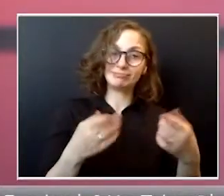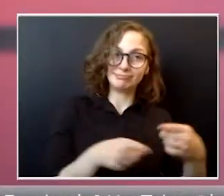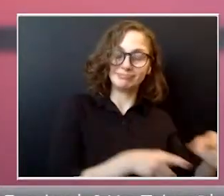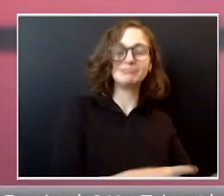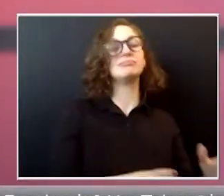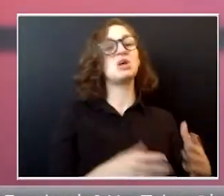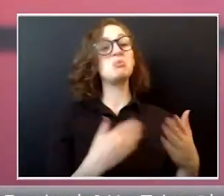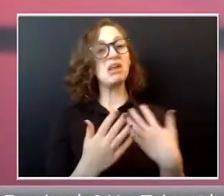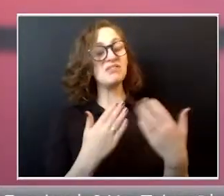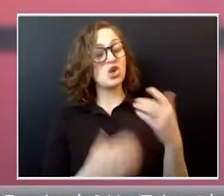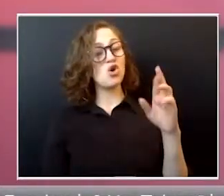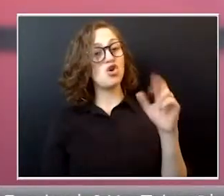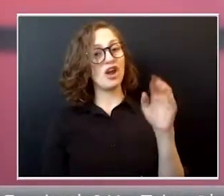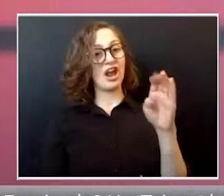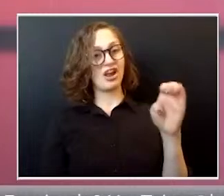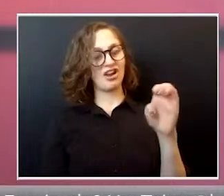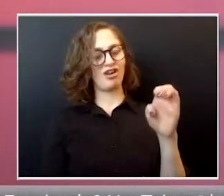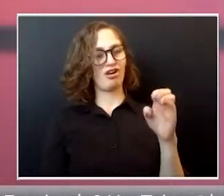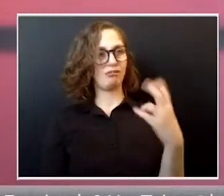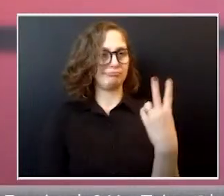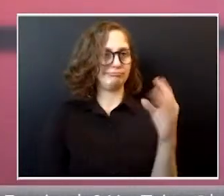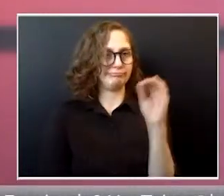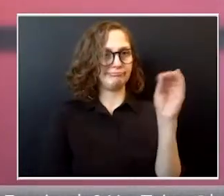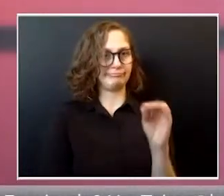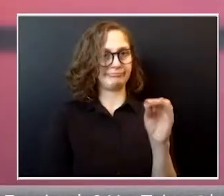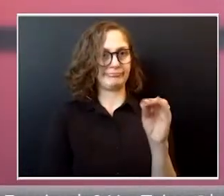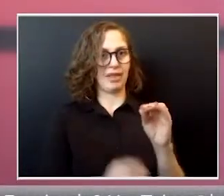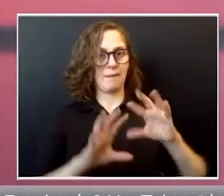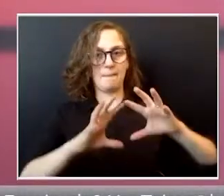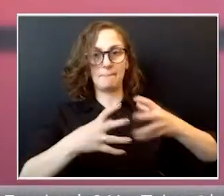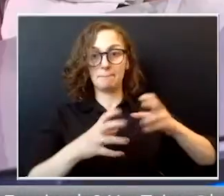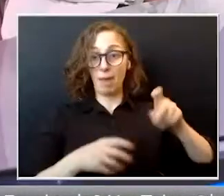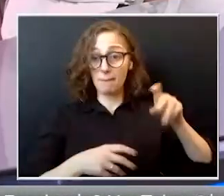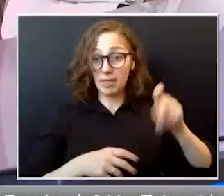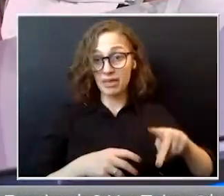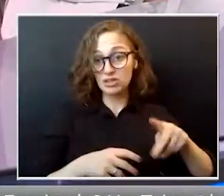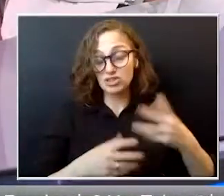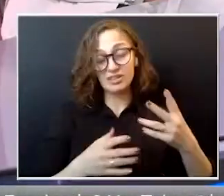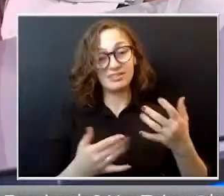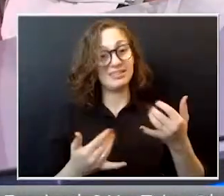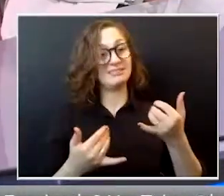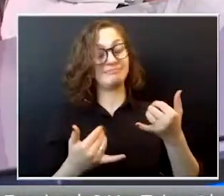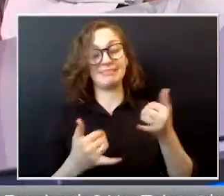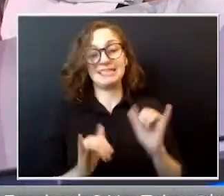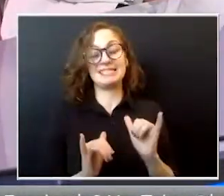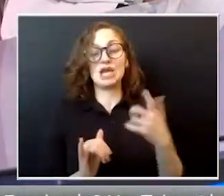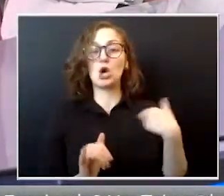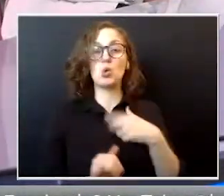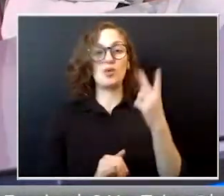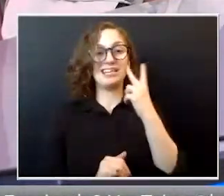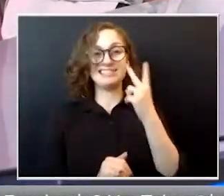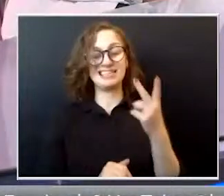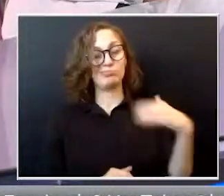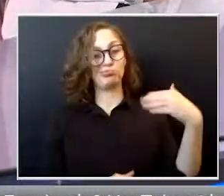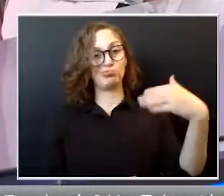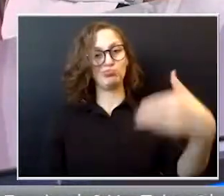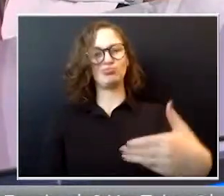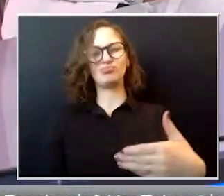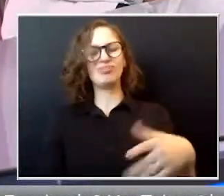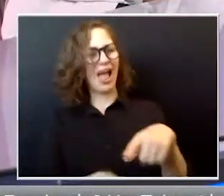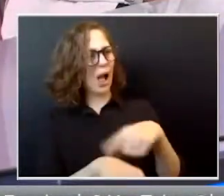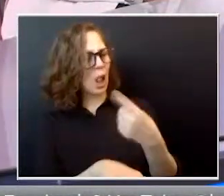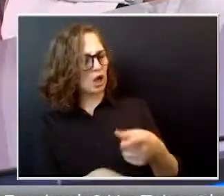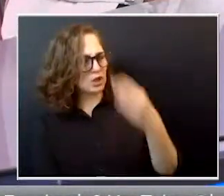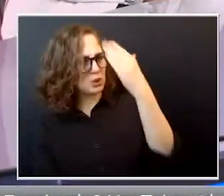it's 2% of the population. It's still something we see on a regular basis. How long have you known Dr. Crawford? I think I knew him when he was a medical